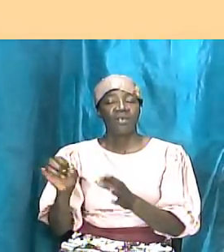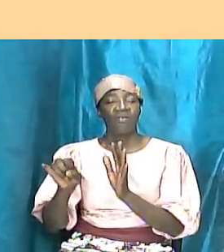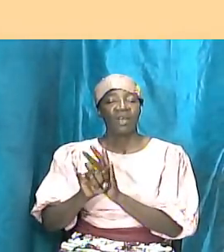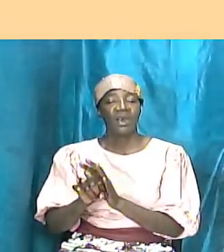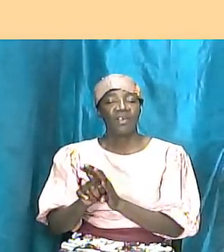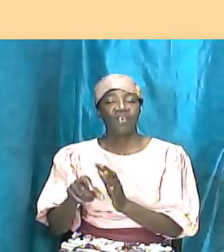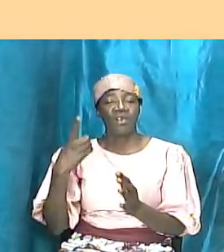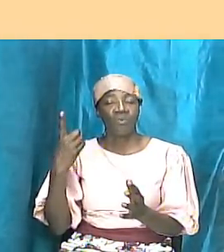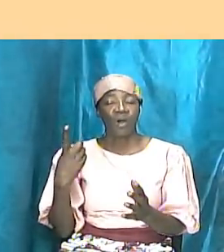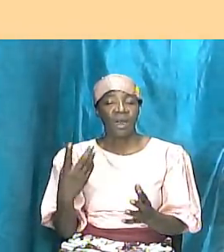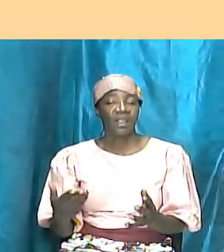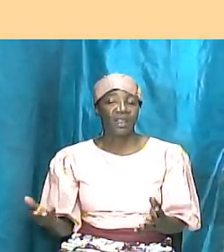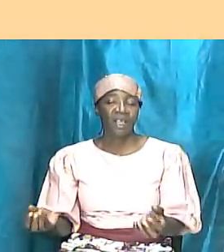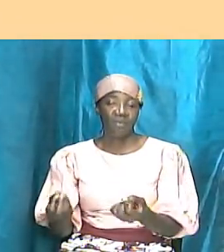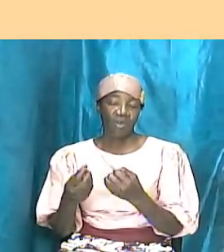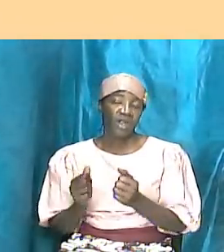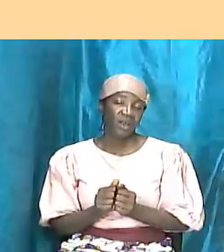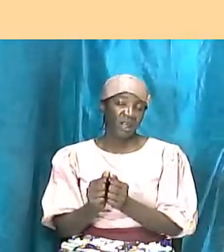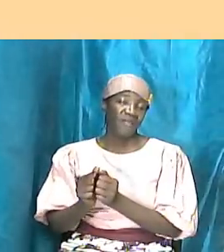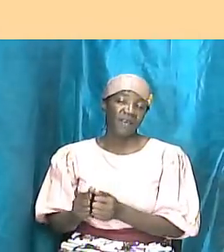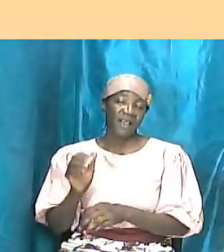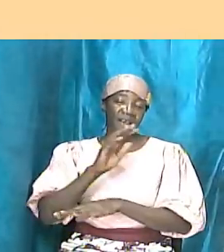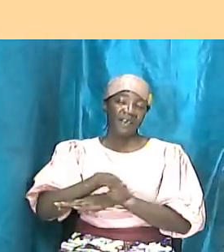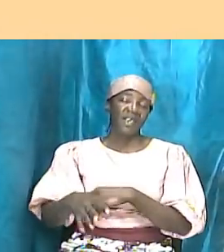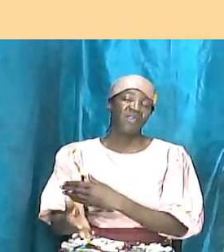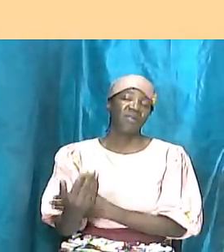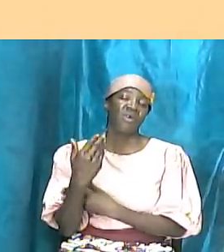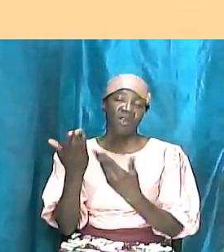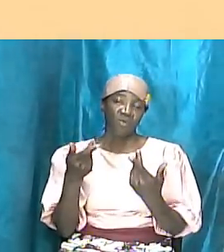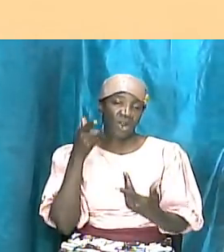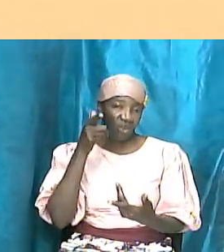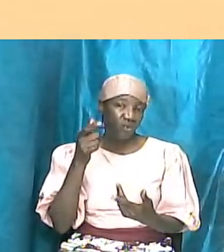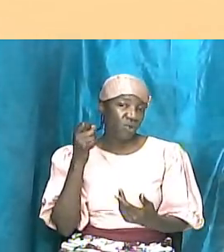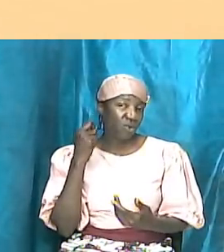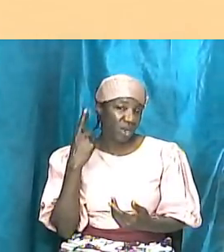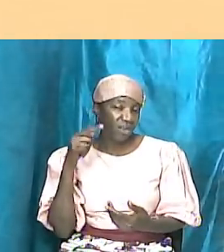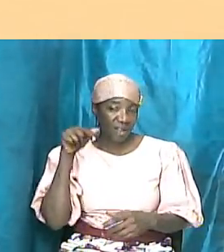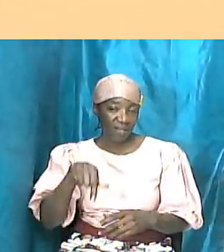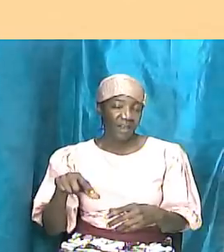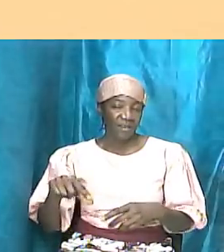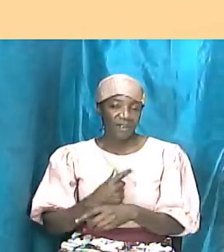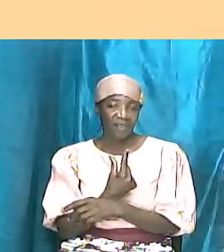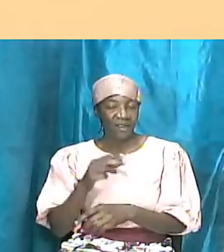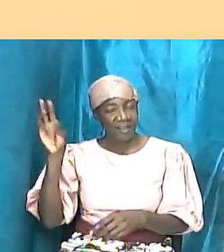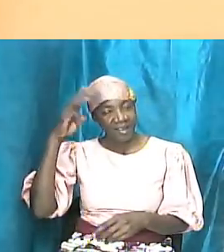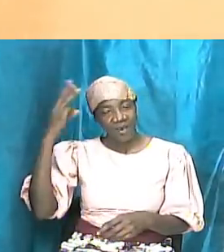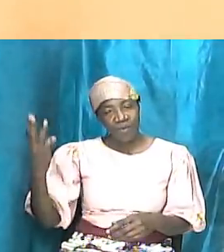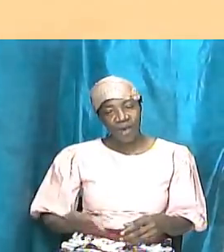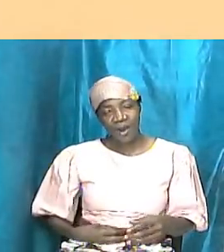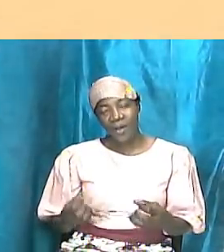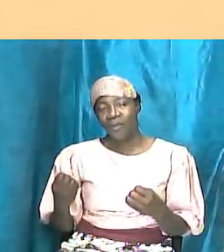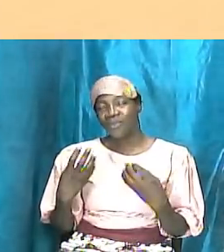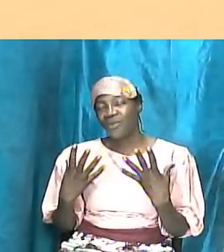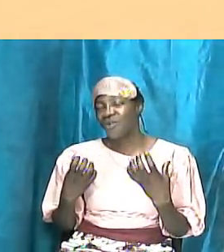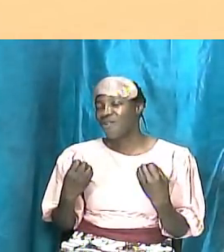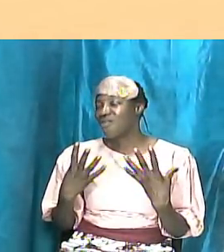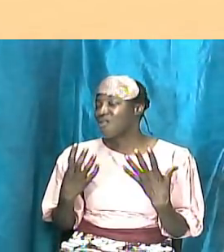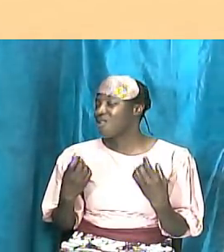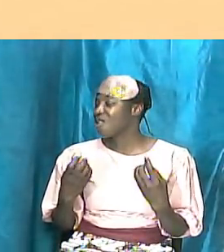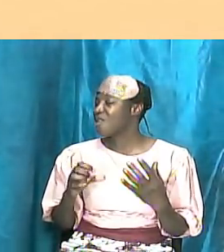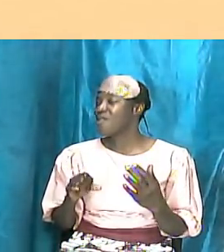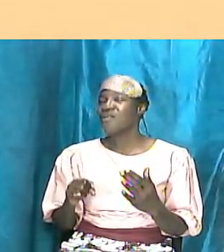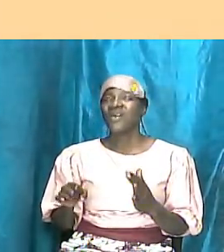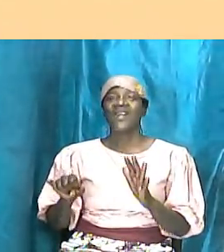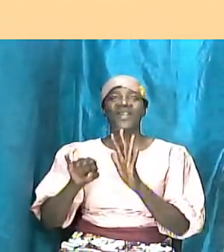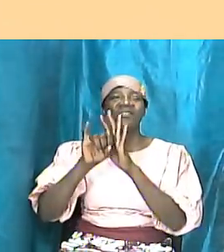happen evening and morning. I want us to understand that this is Genesis. Welcome to a whole lot of new